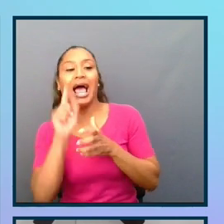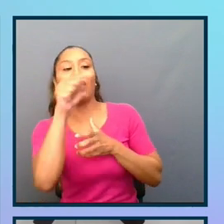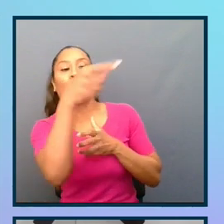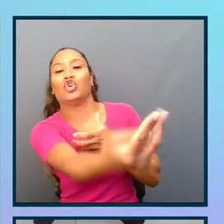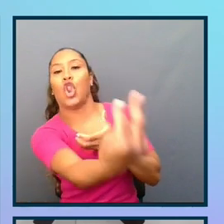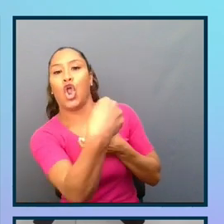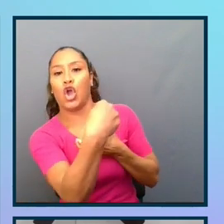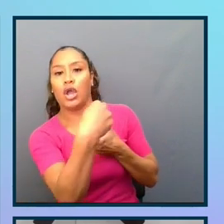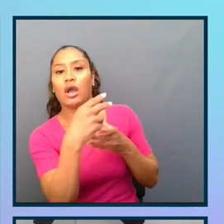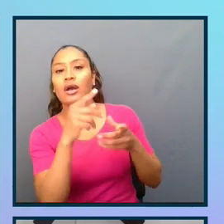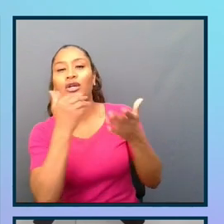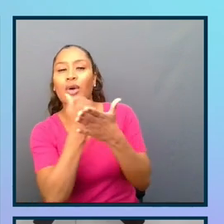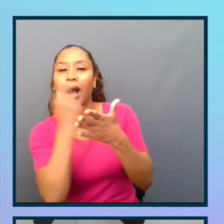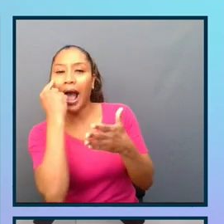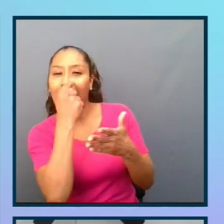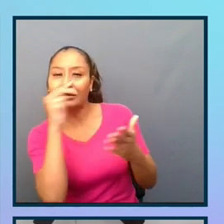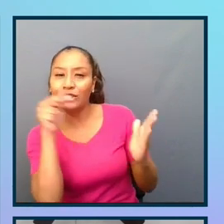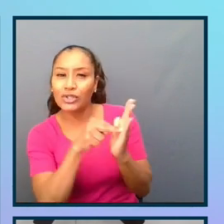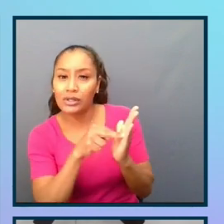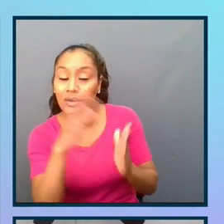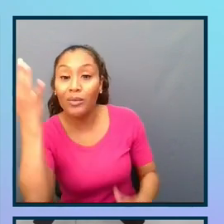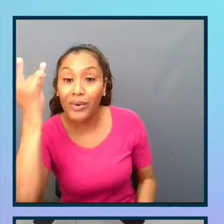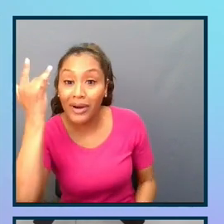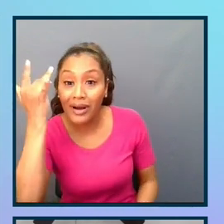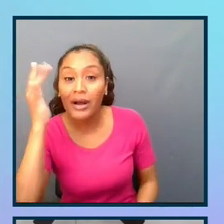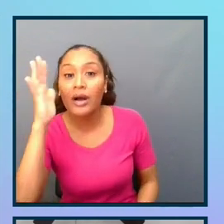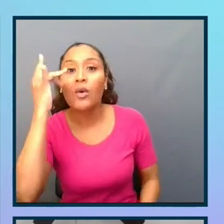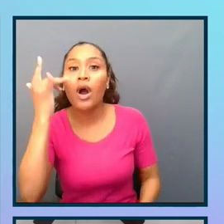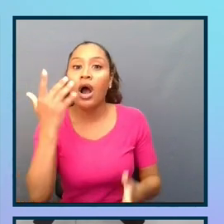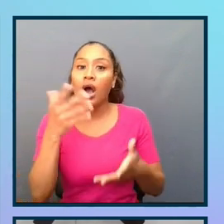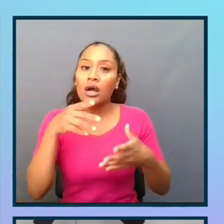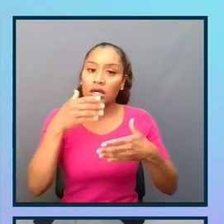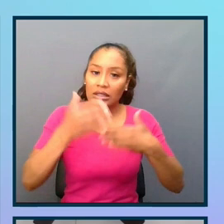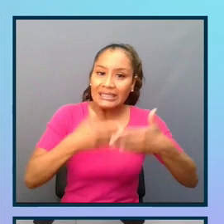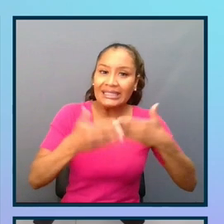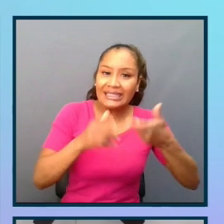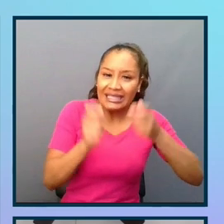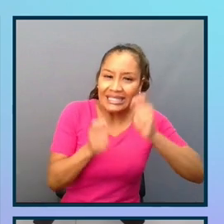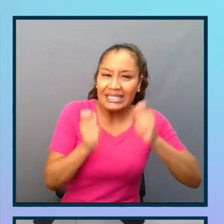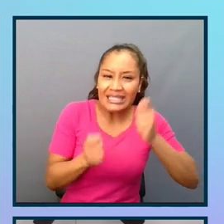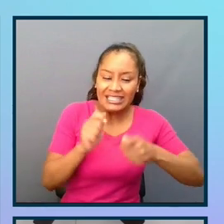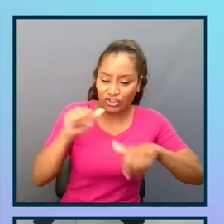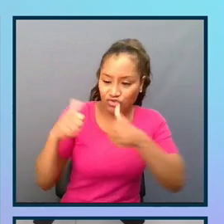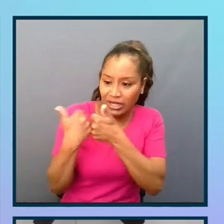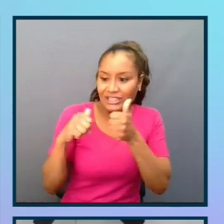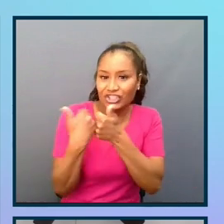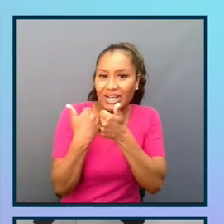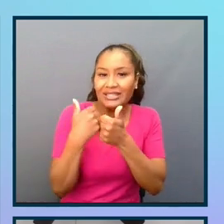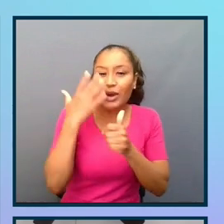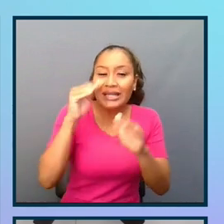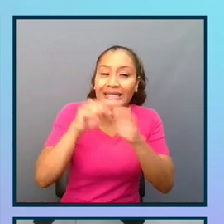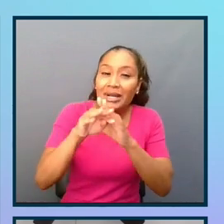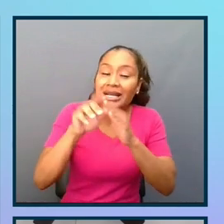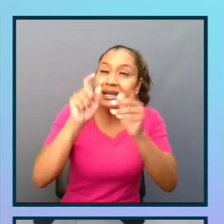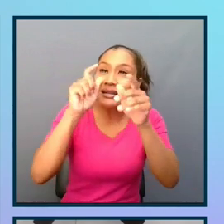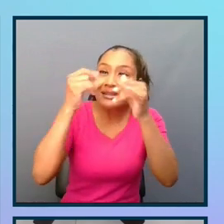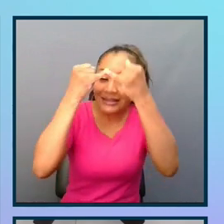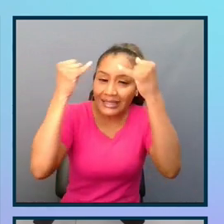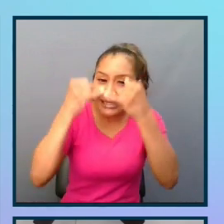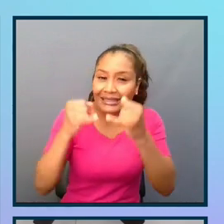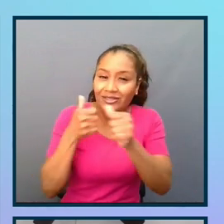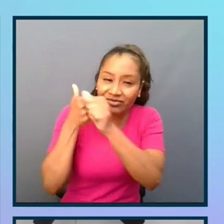a fresh perspective. Why? Well, the working draft of the challenges with accessibility guidelines, conformance and